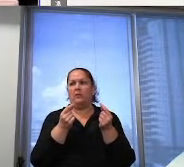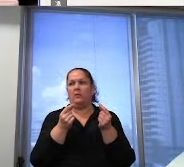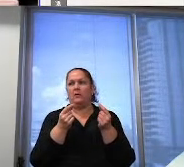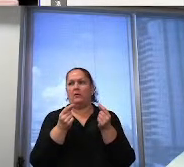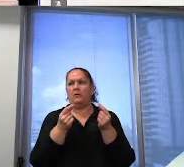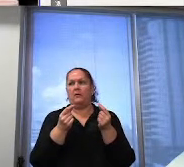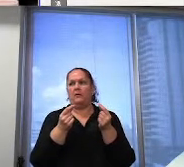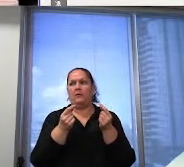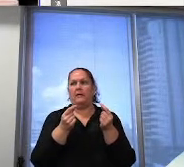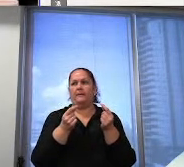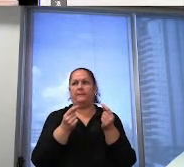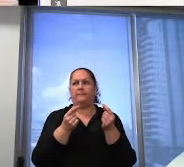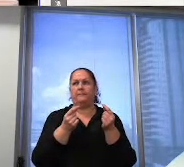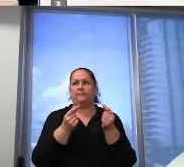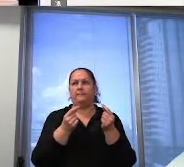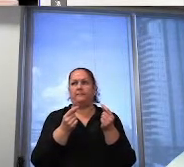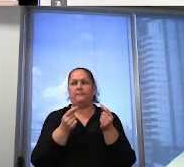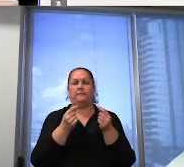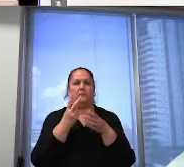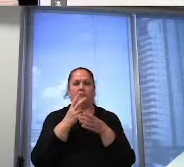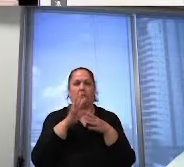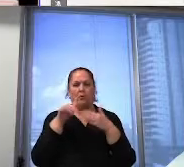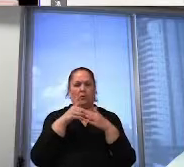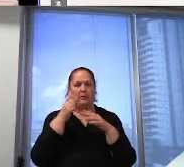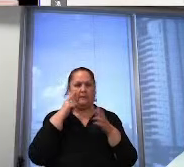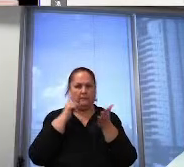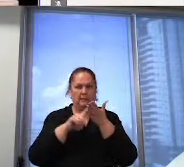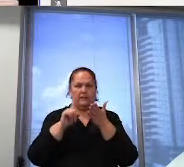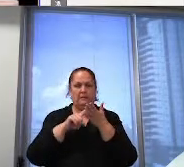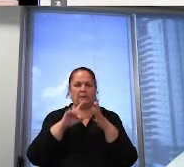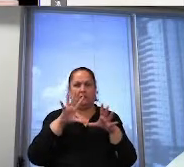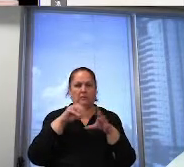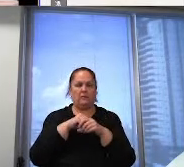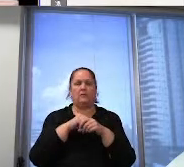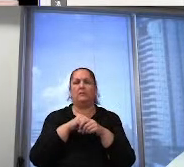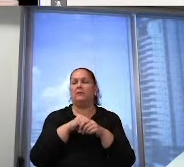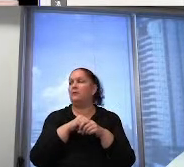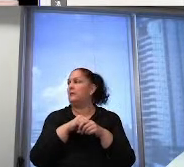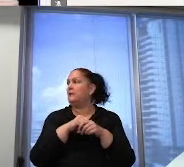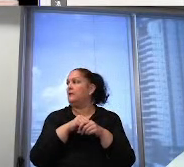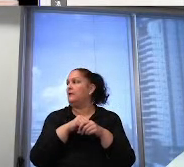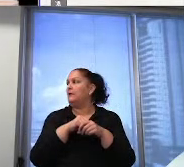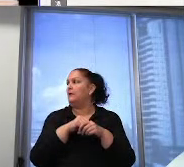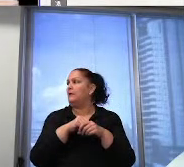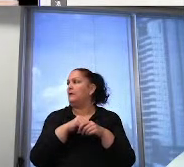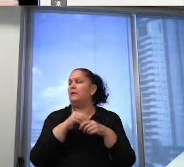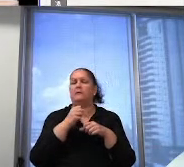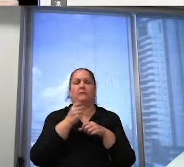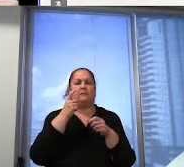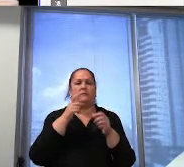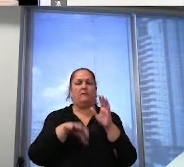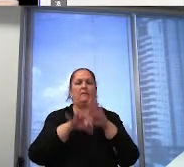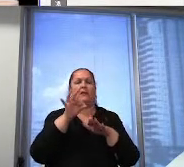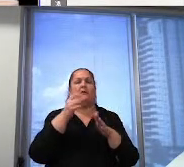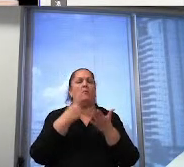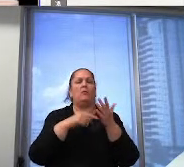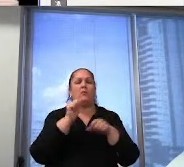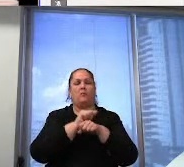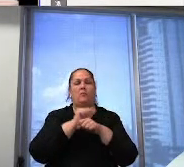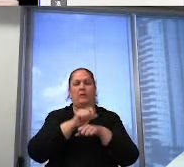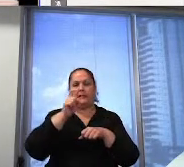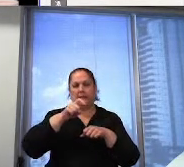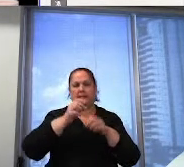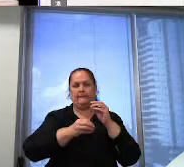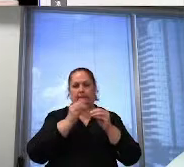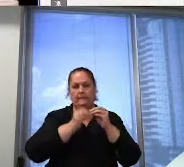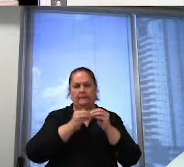did from those inspections of thermography and visual inspections made up the work scope that needed to be done on each